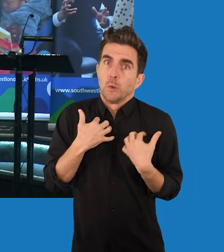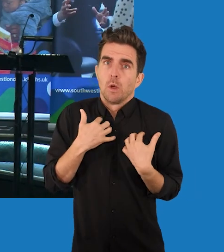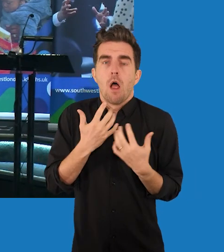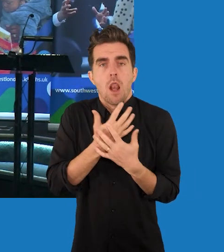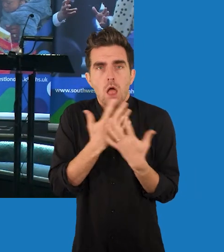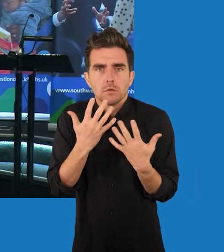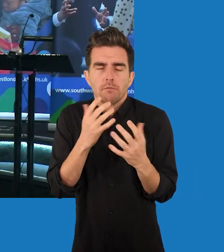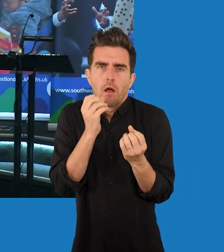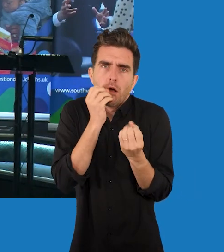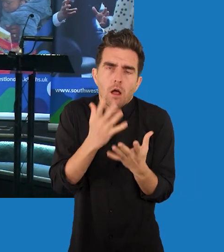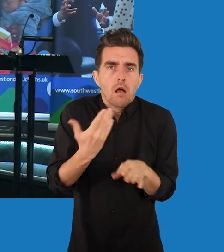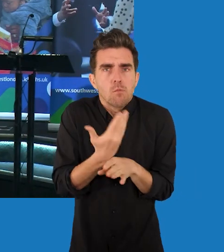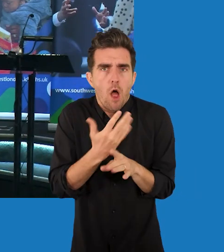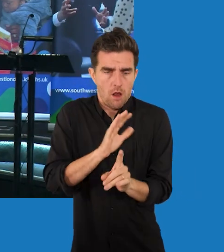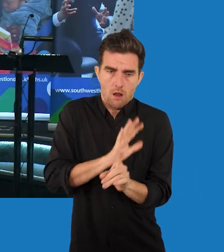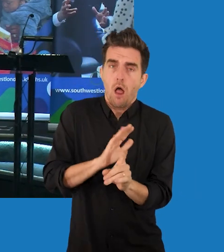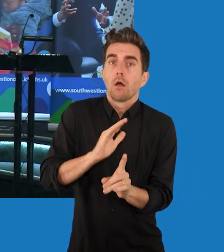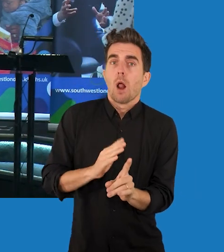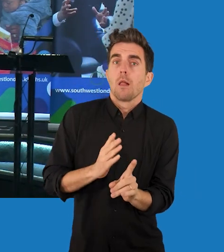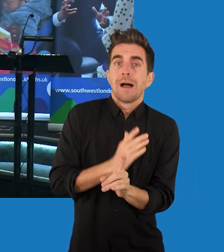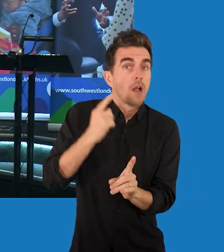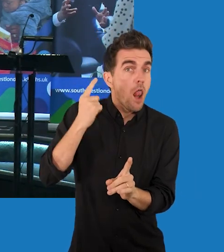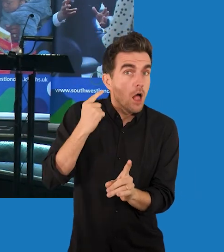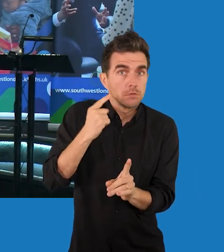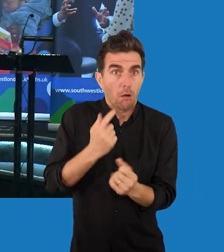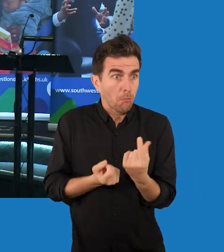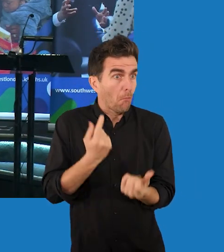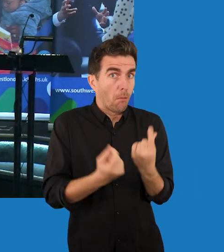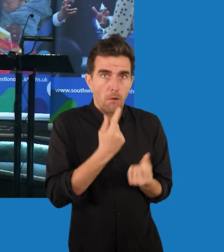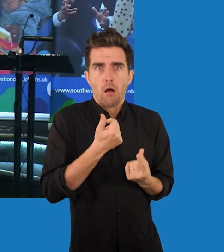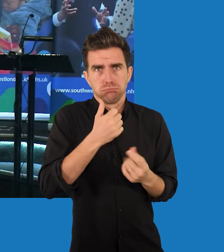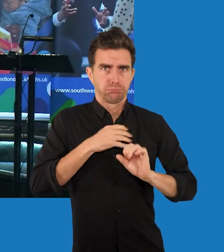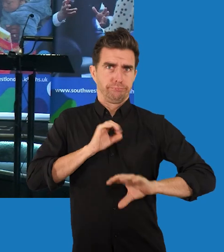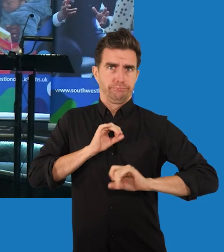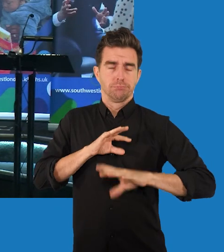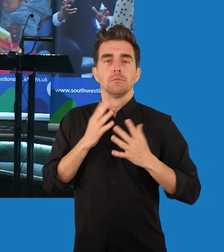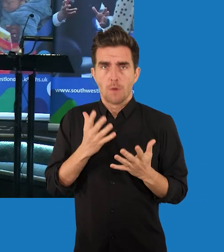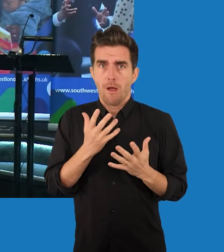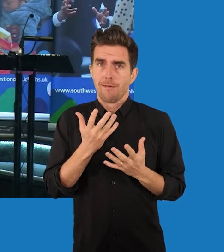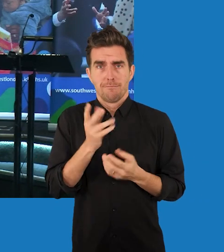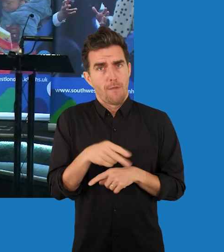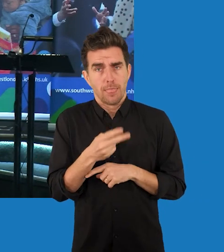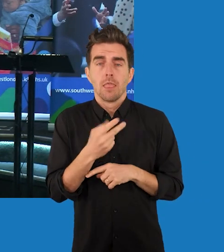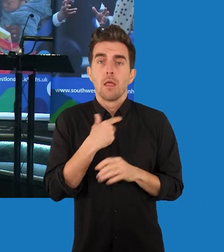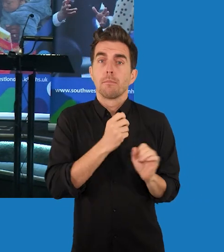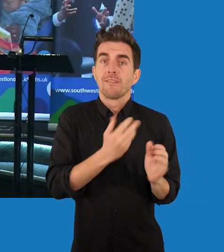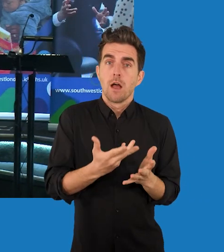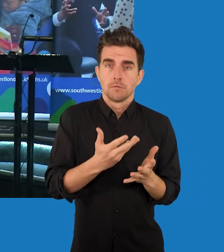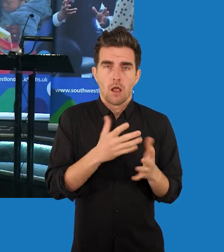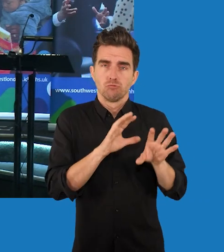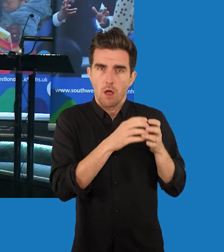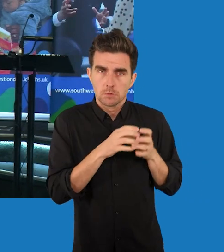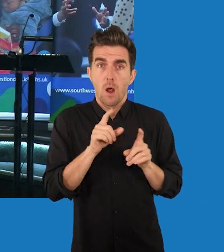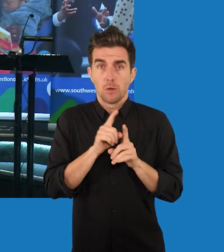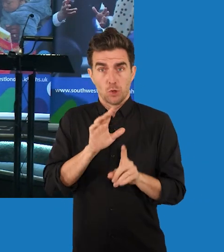it does capture a lot of amazing work across South West London, and both in place, in our